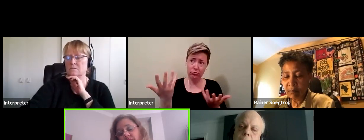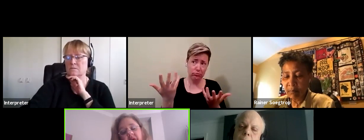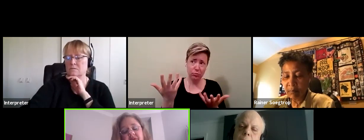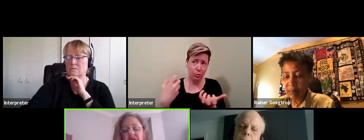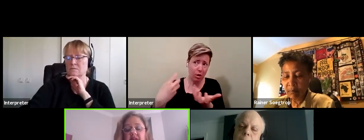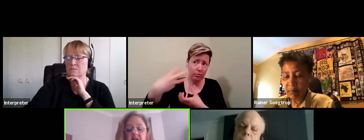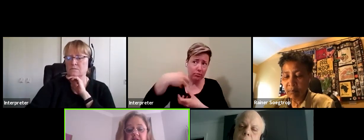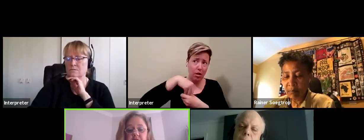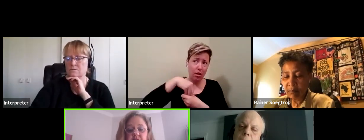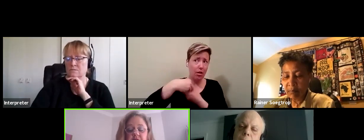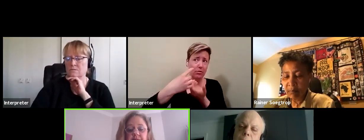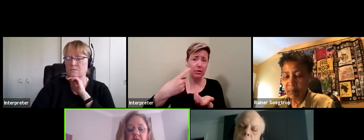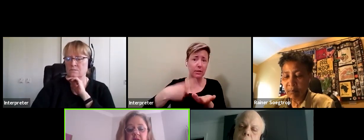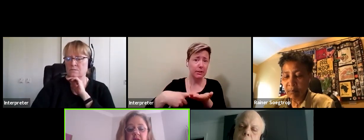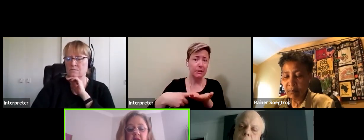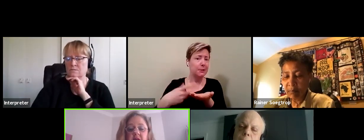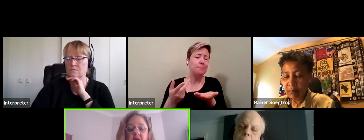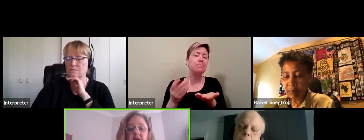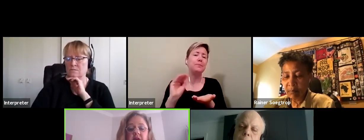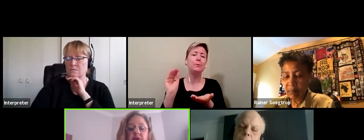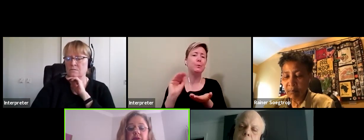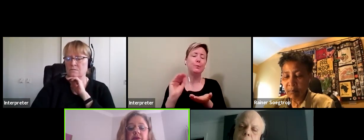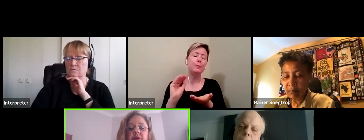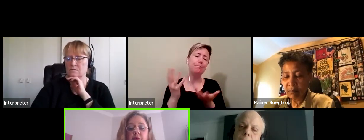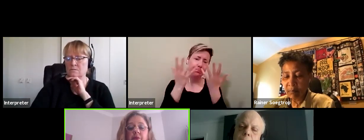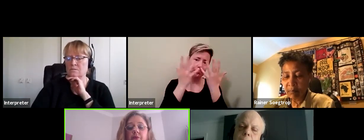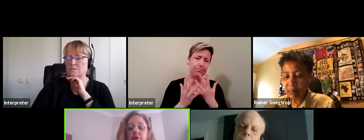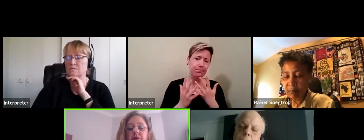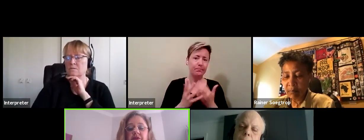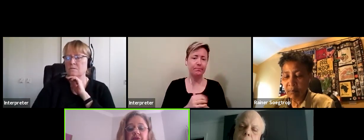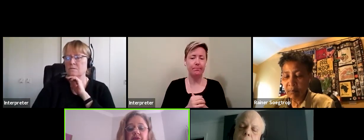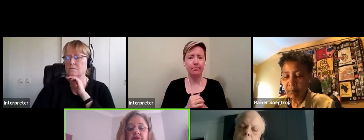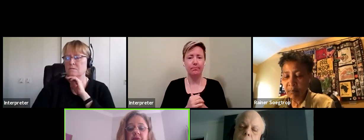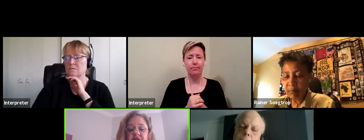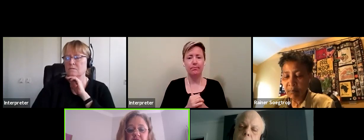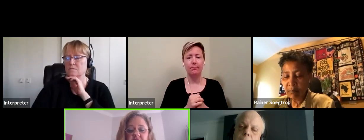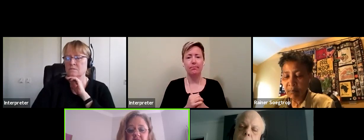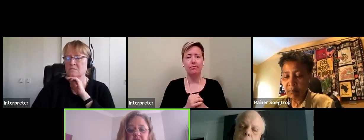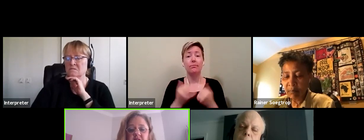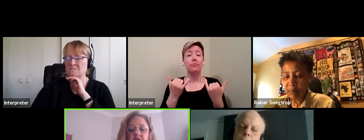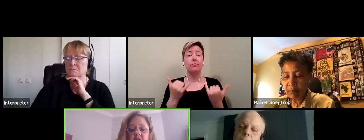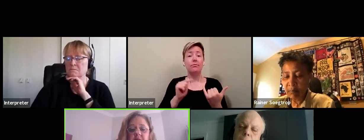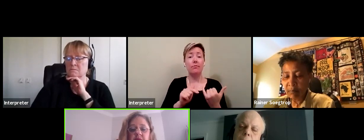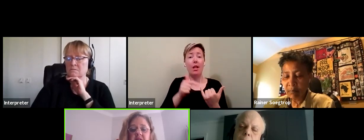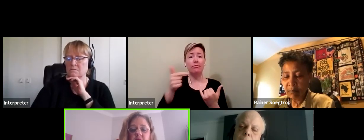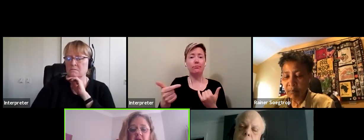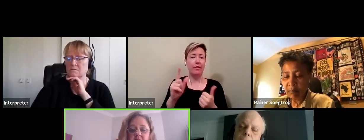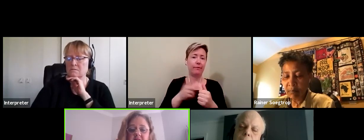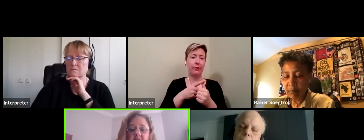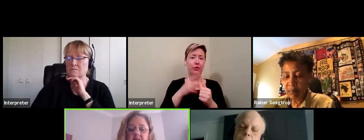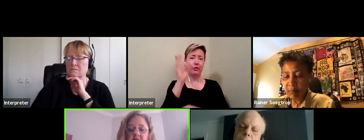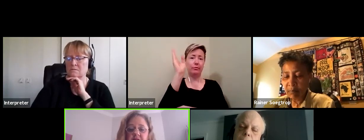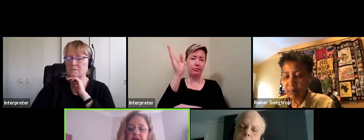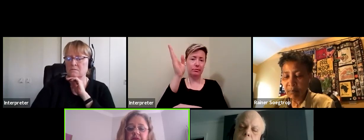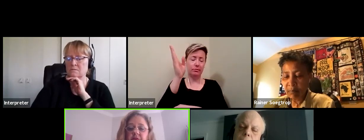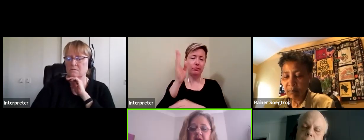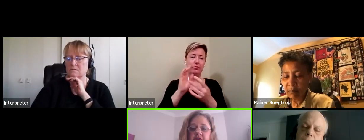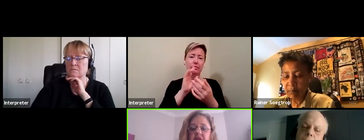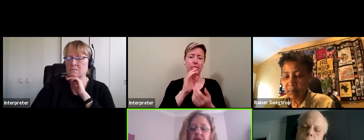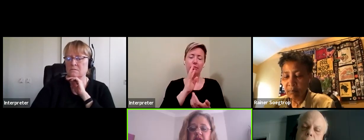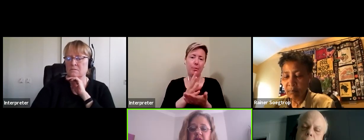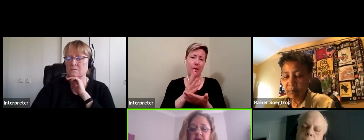We regret that they did not do so. So we're going to turn to our first guest to talk about equal access to healthcare